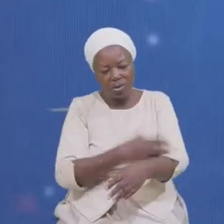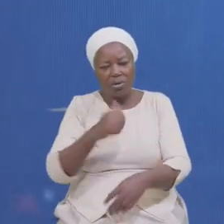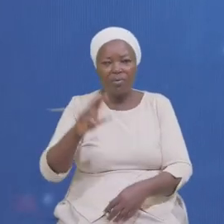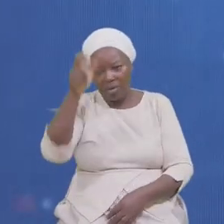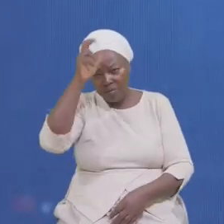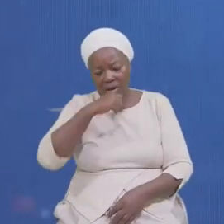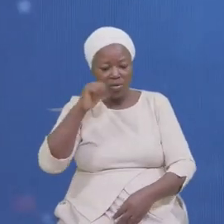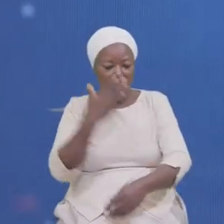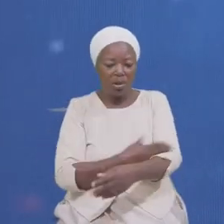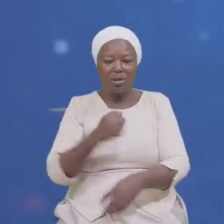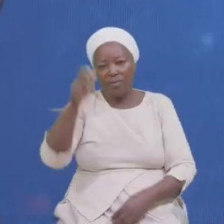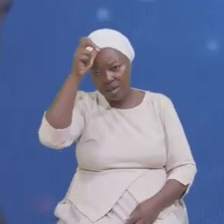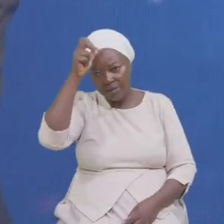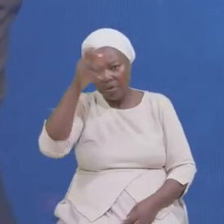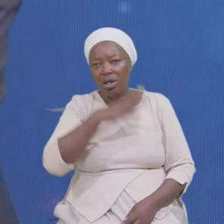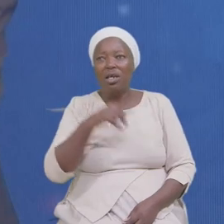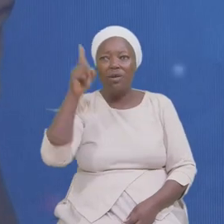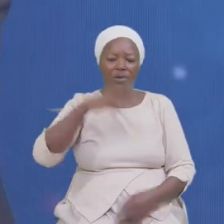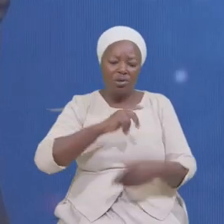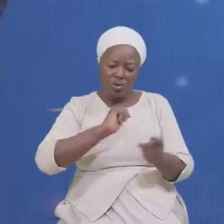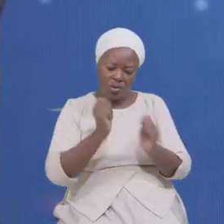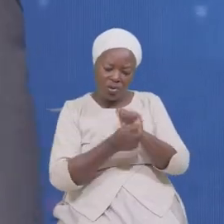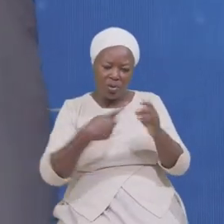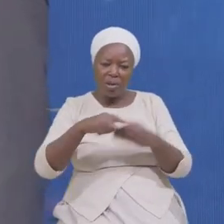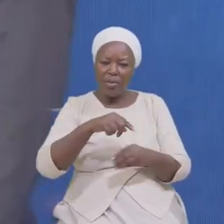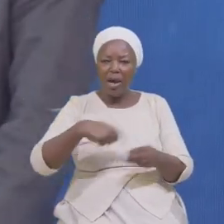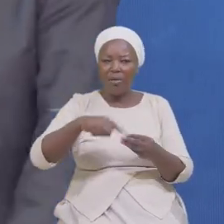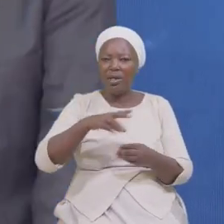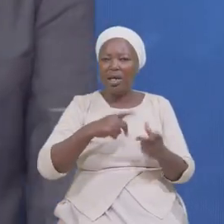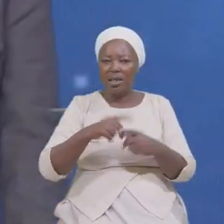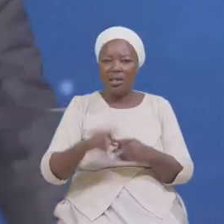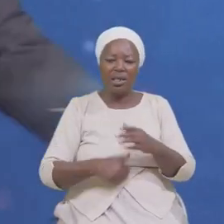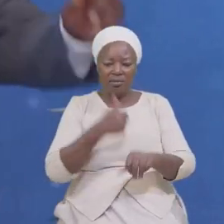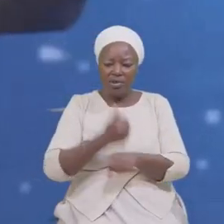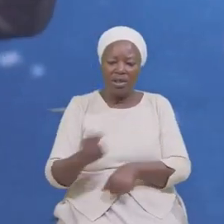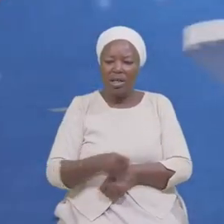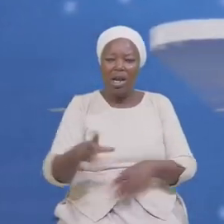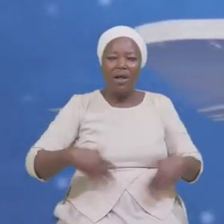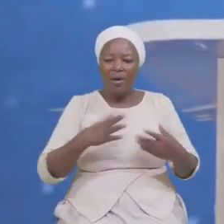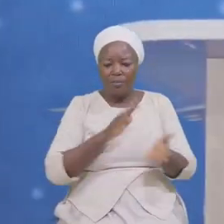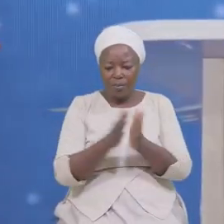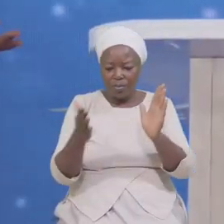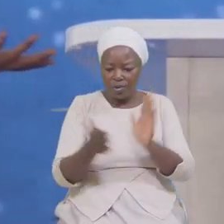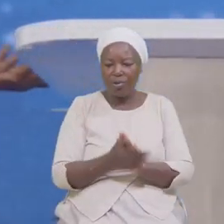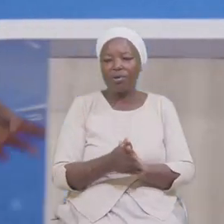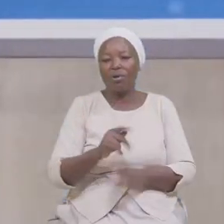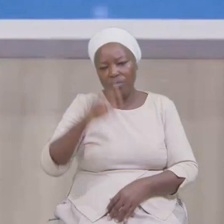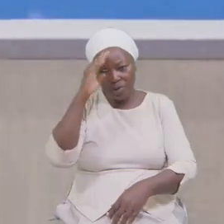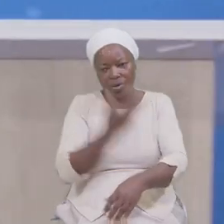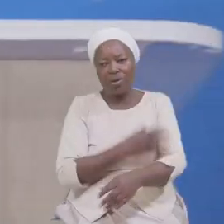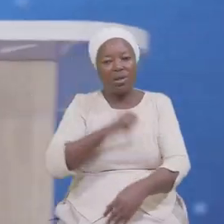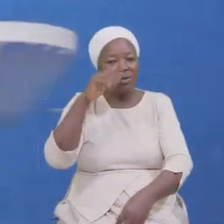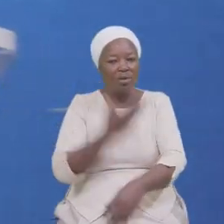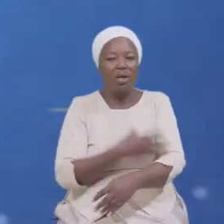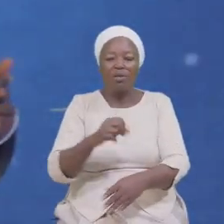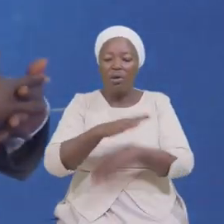of the devil, he'll turn them around, convert their lives, and become sons and daughters of the Almighty God. And then all that